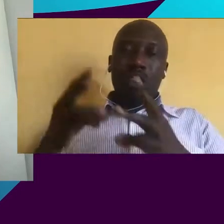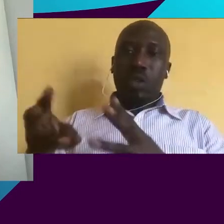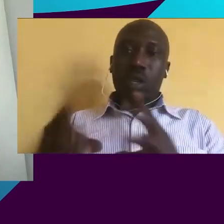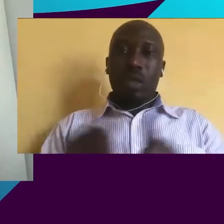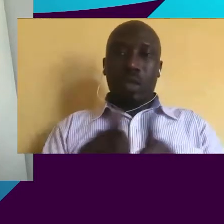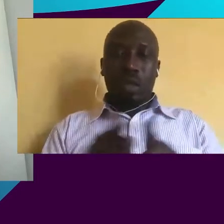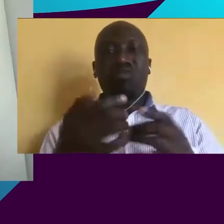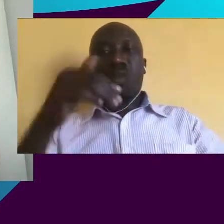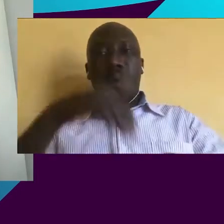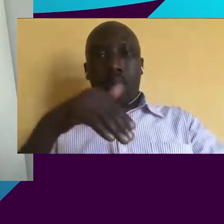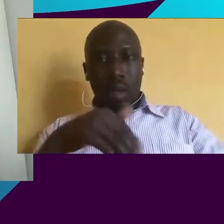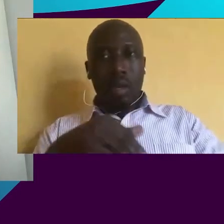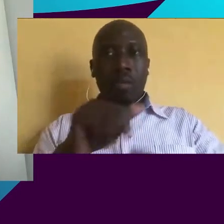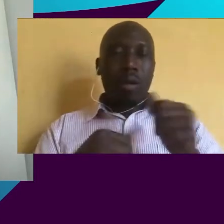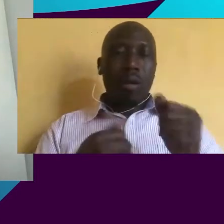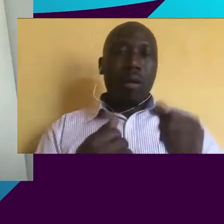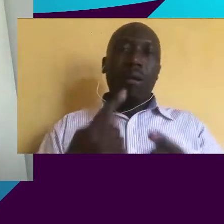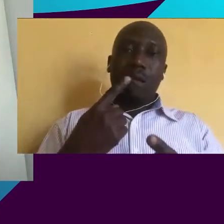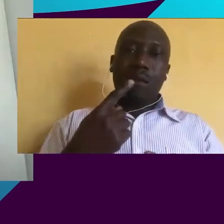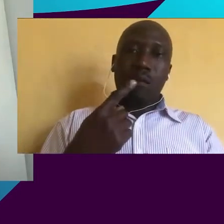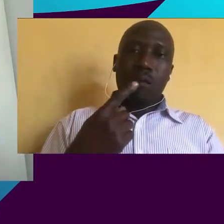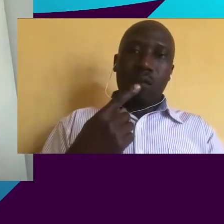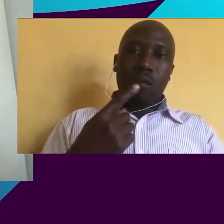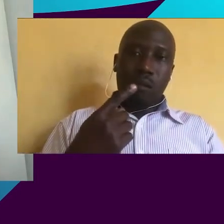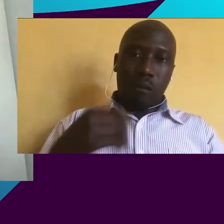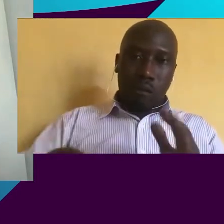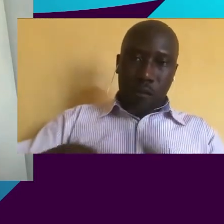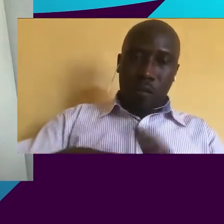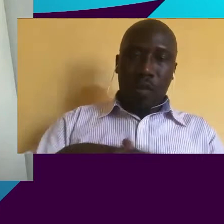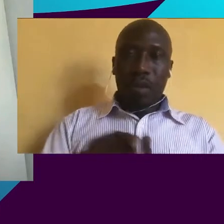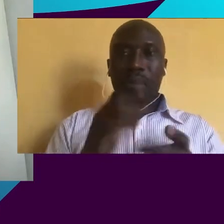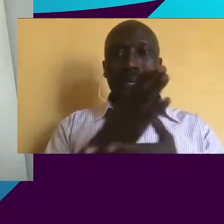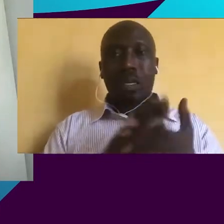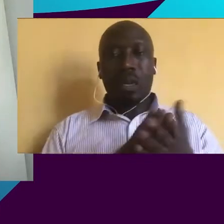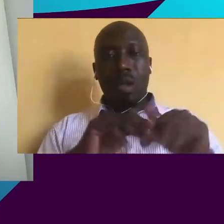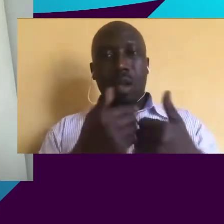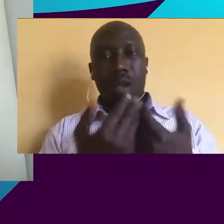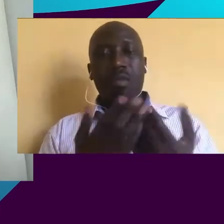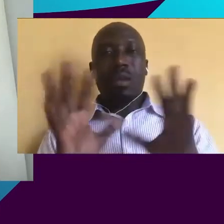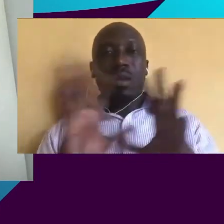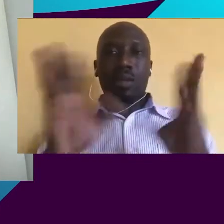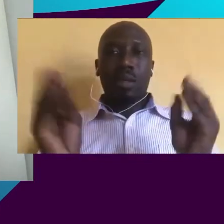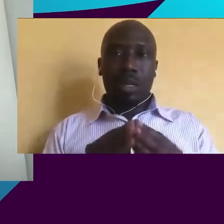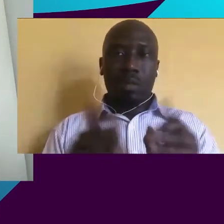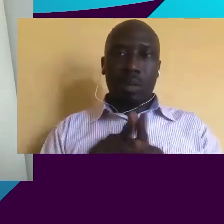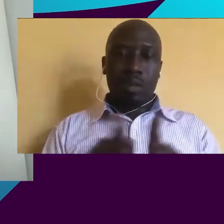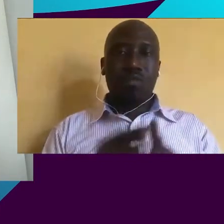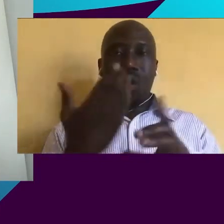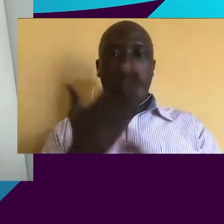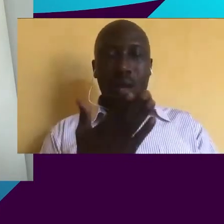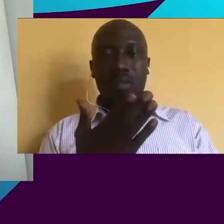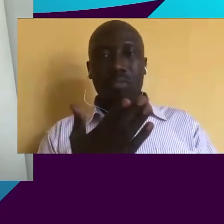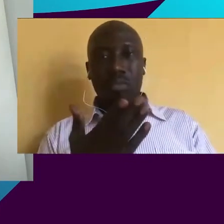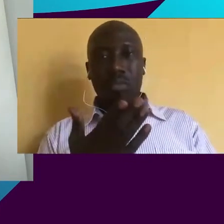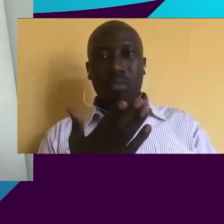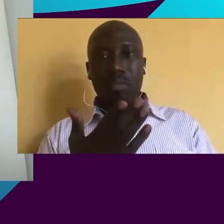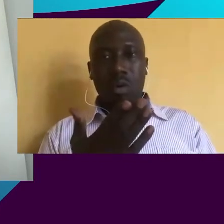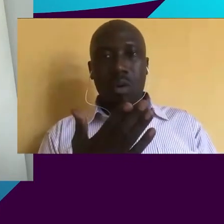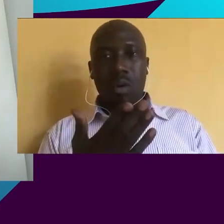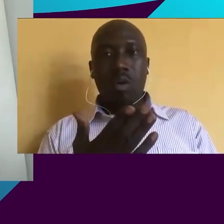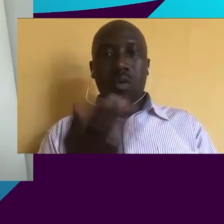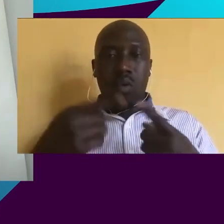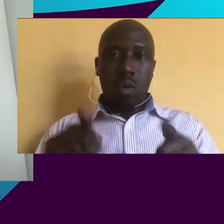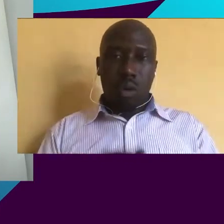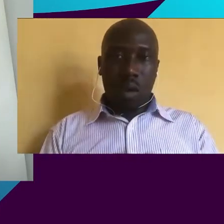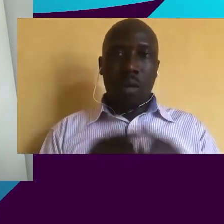now within football. So kind of highlighting, we did an event with Watford where we went in and we've done a